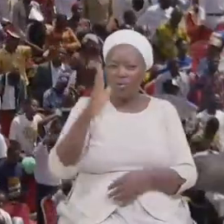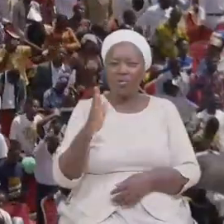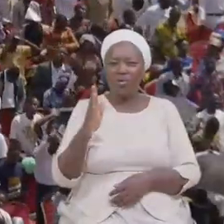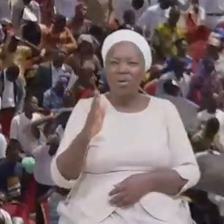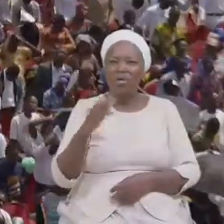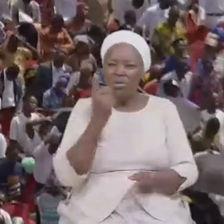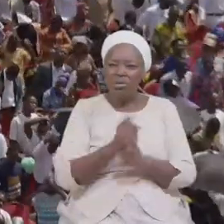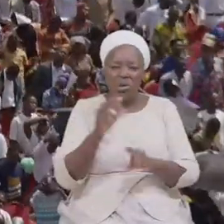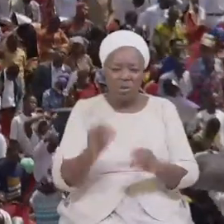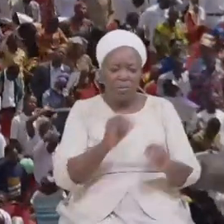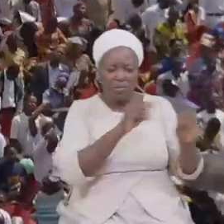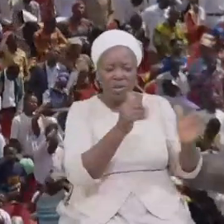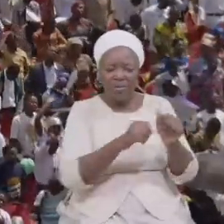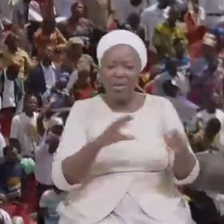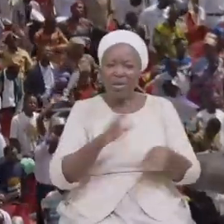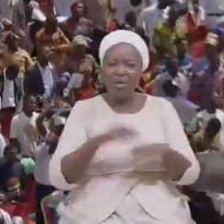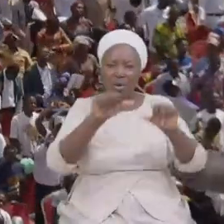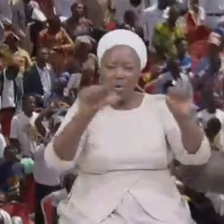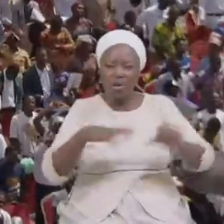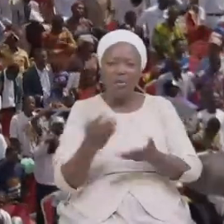God's glory.